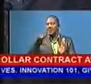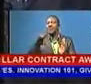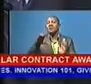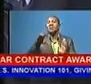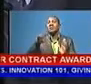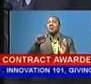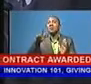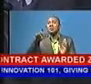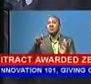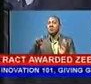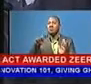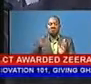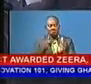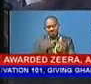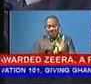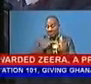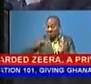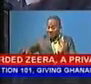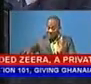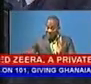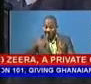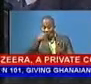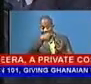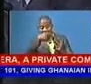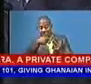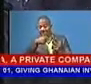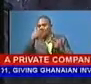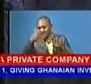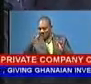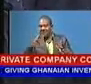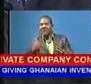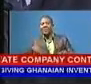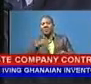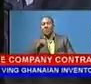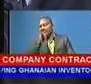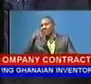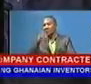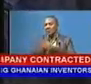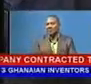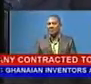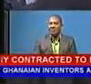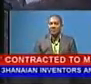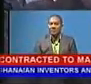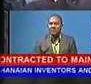in these lists, we have no objection to the list being tendered for what they are worth.